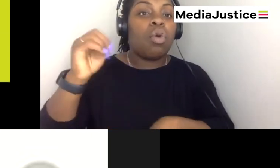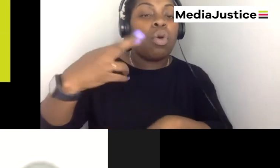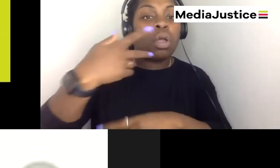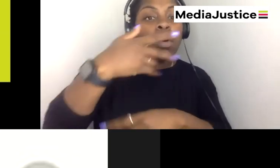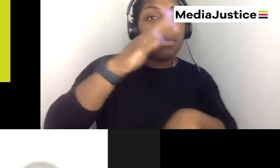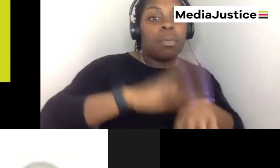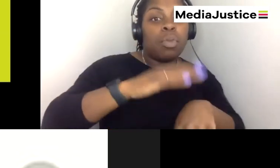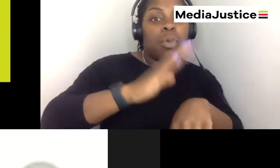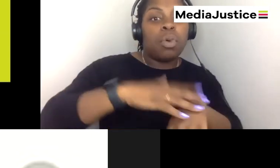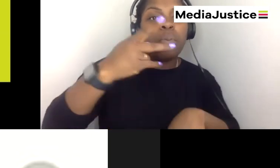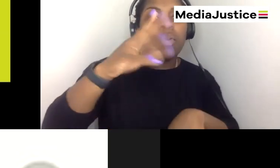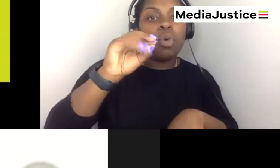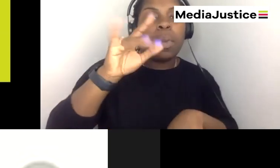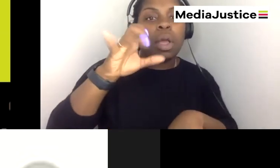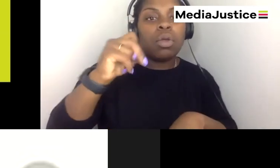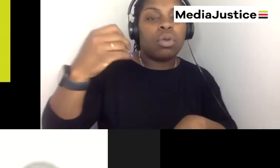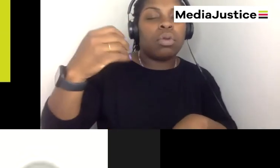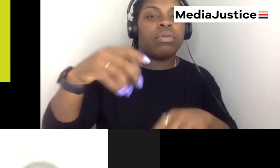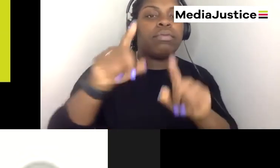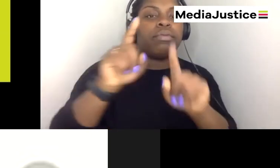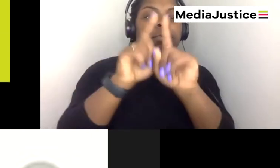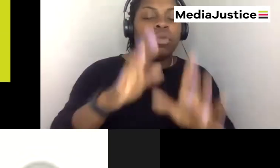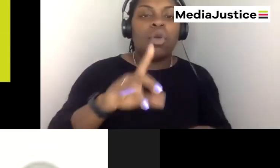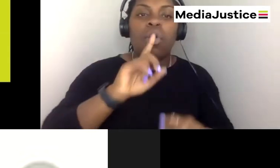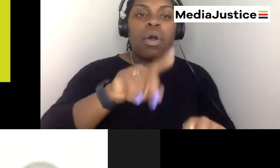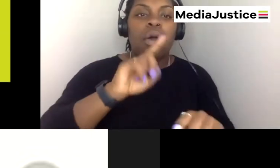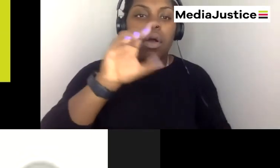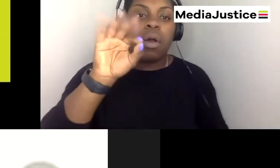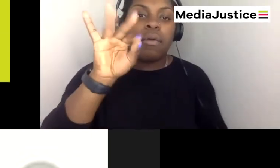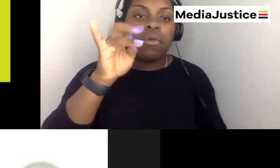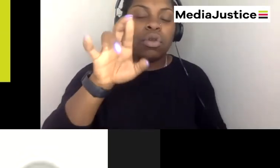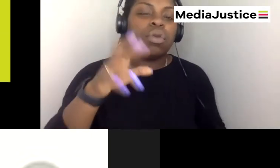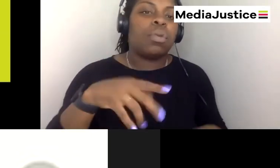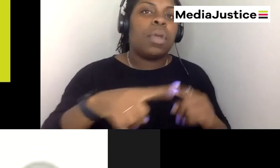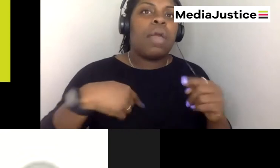officer that you have. A lot of times they have a lot of leeway